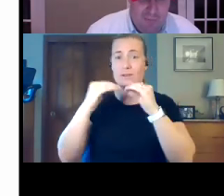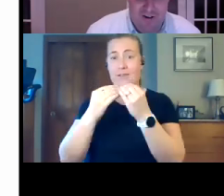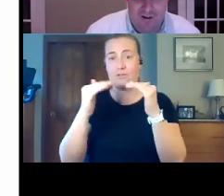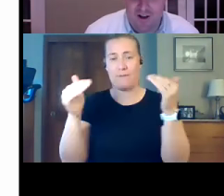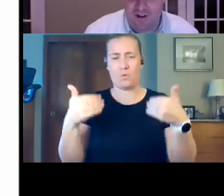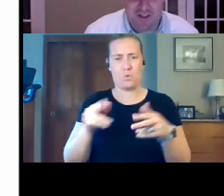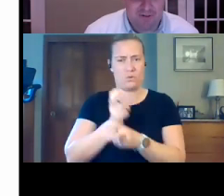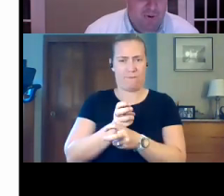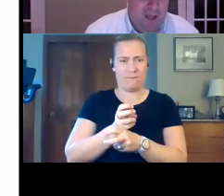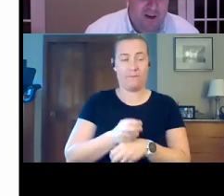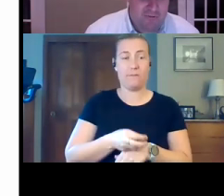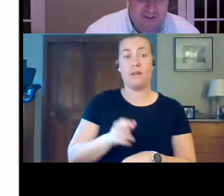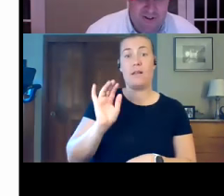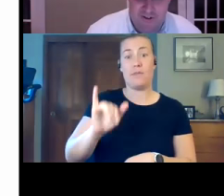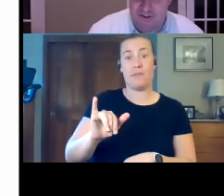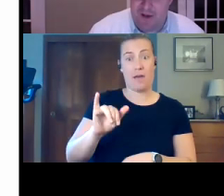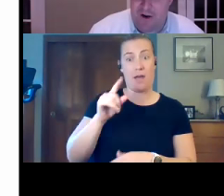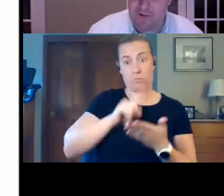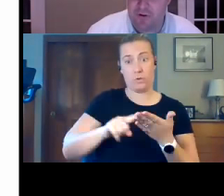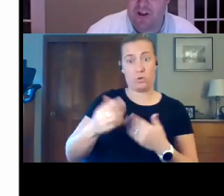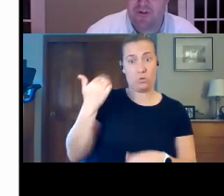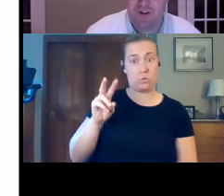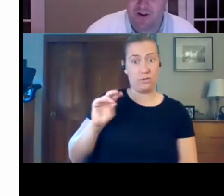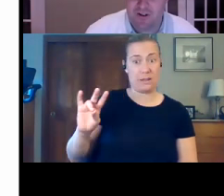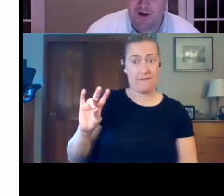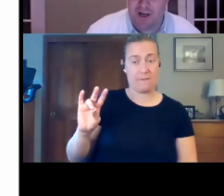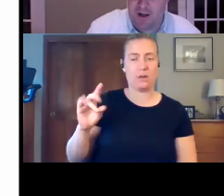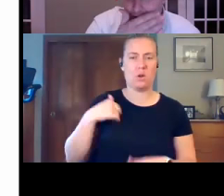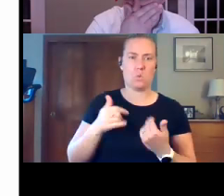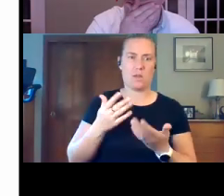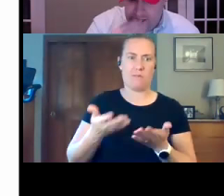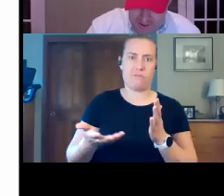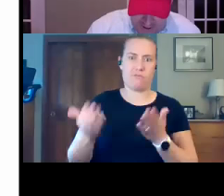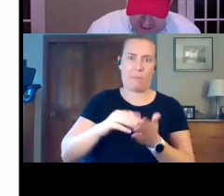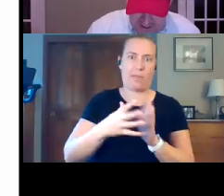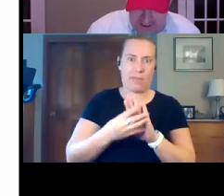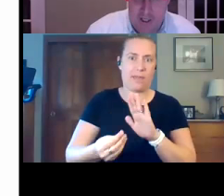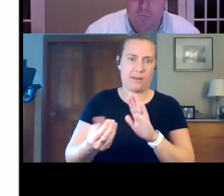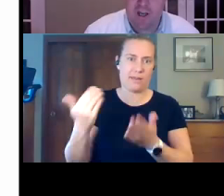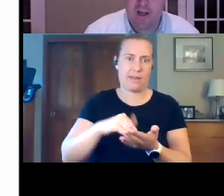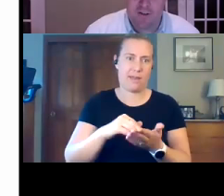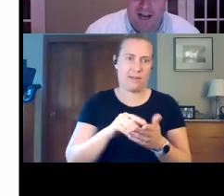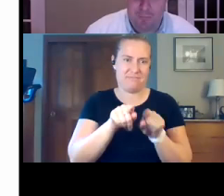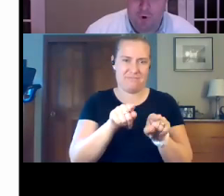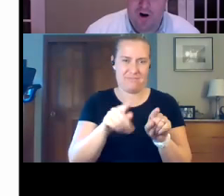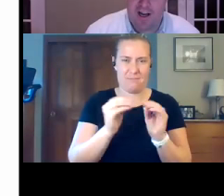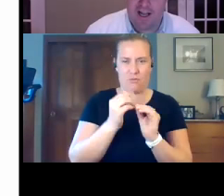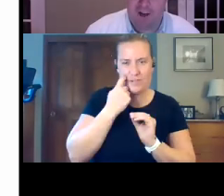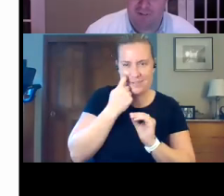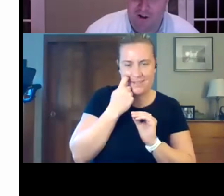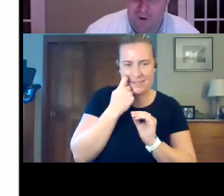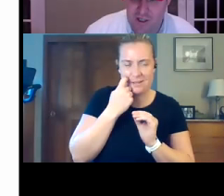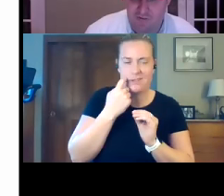really been largely replicated in recent systematic reviews that you see here on the screen that just suggest we need a lot more